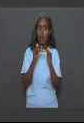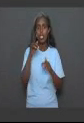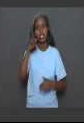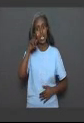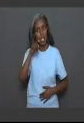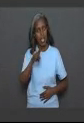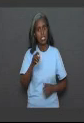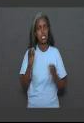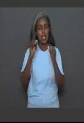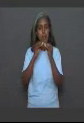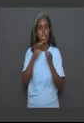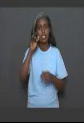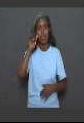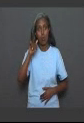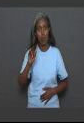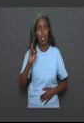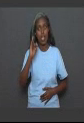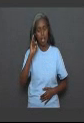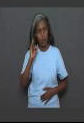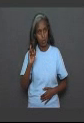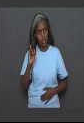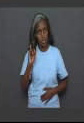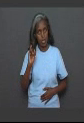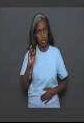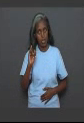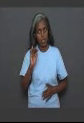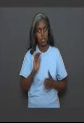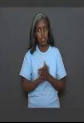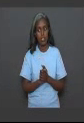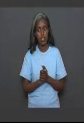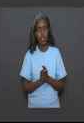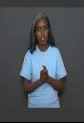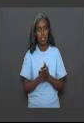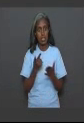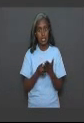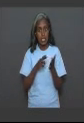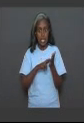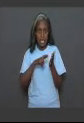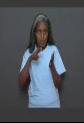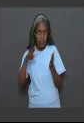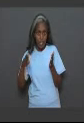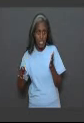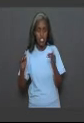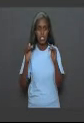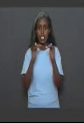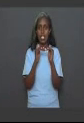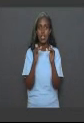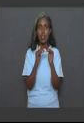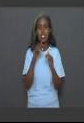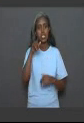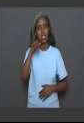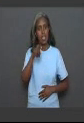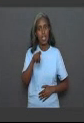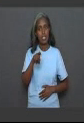equals x plus y iota, then its reflection